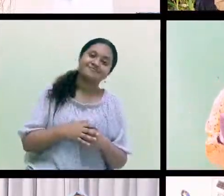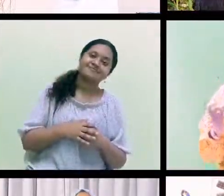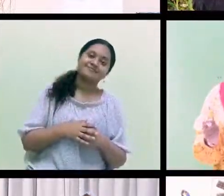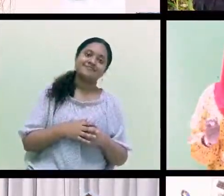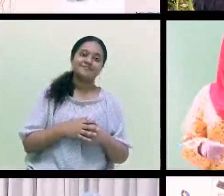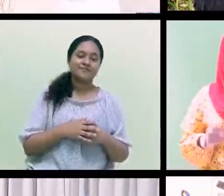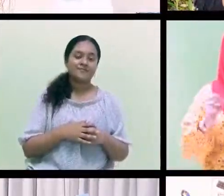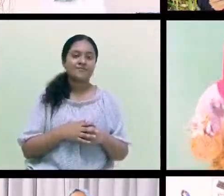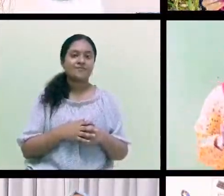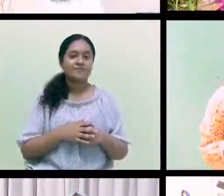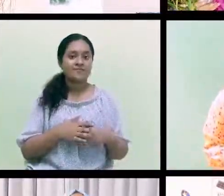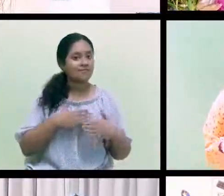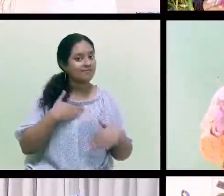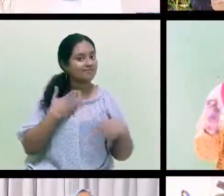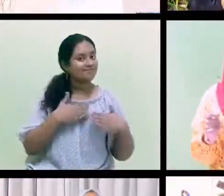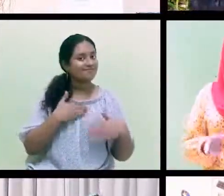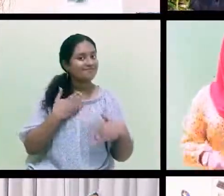Don't worry,